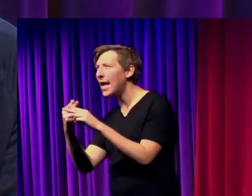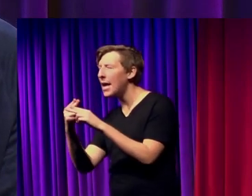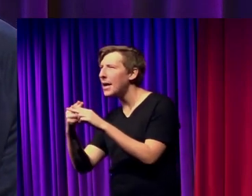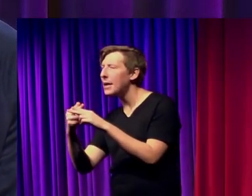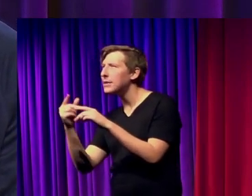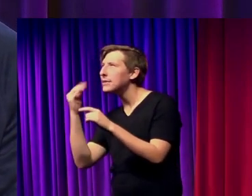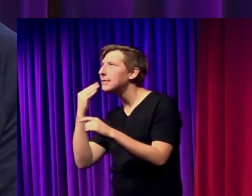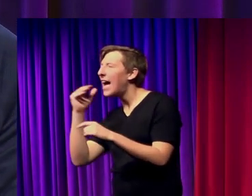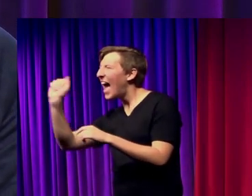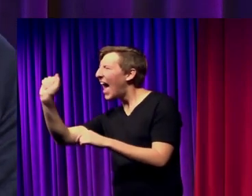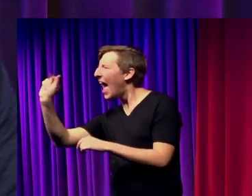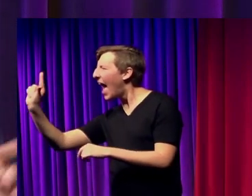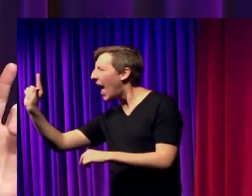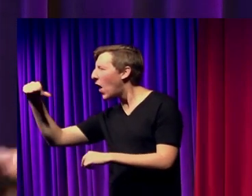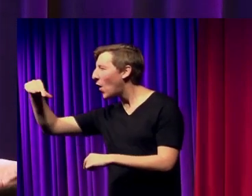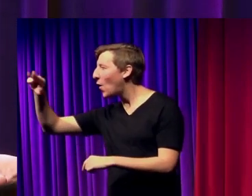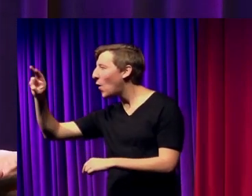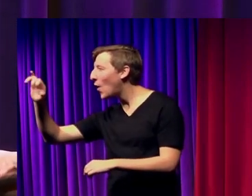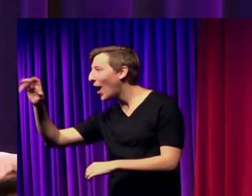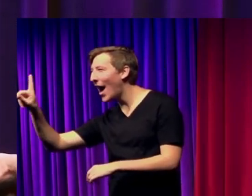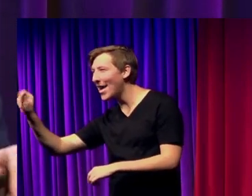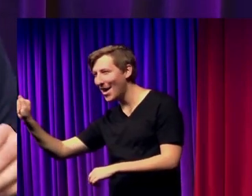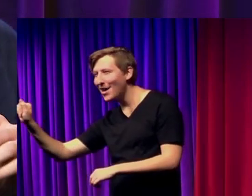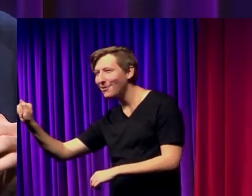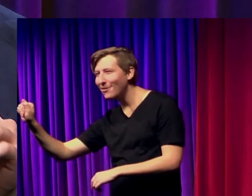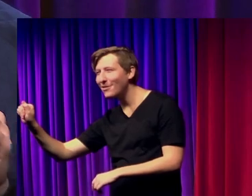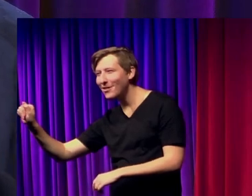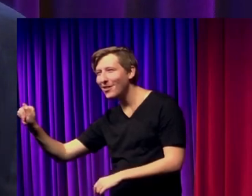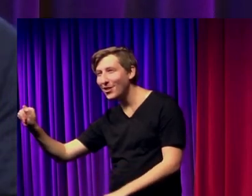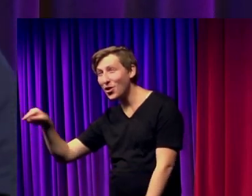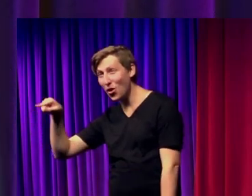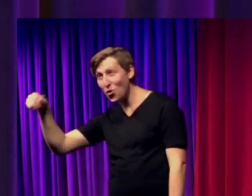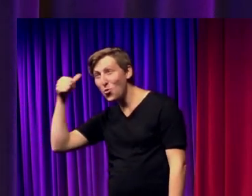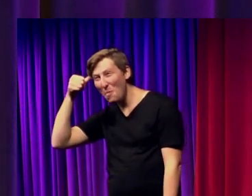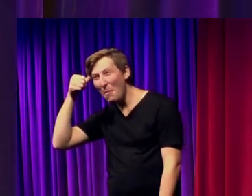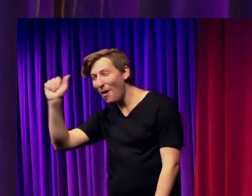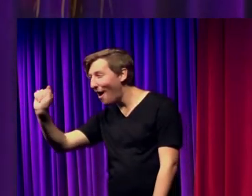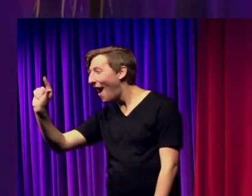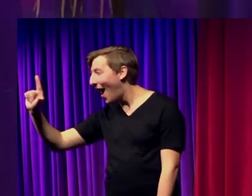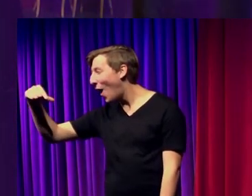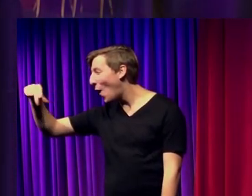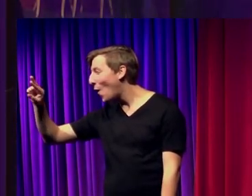Al-Qaeda. Yeah, remember those YouTube stars?